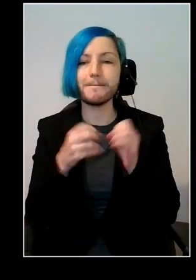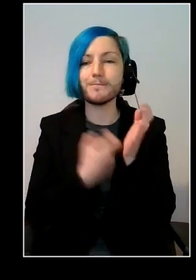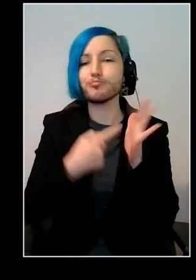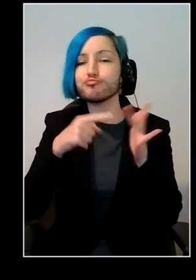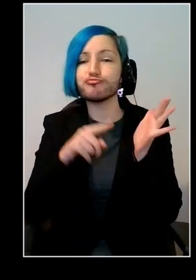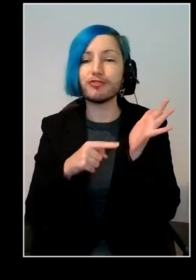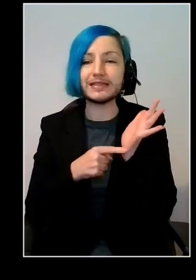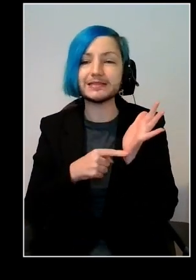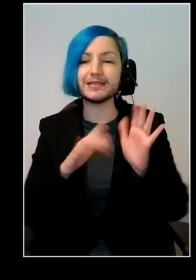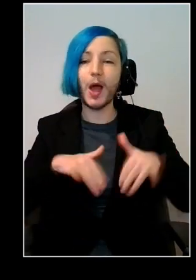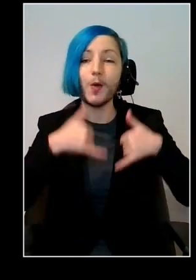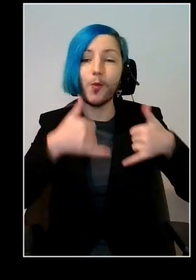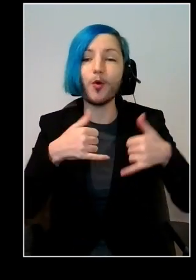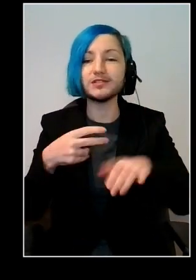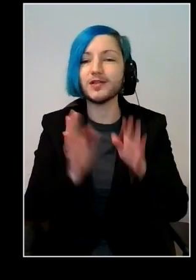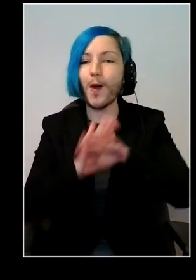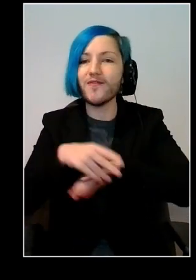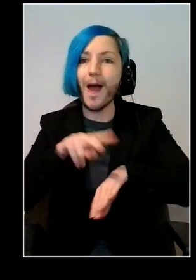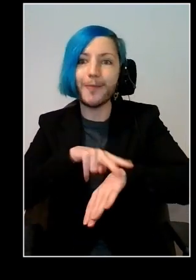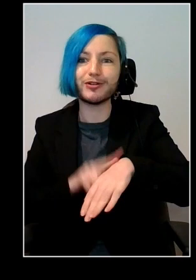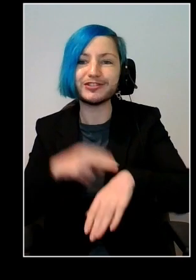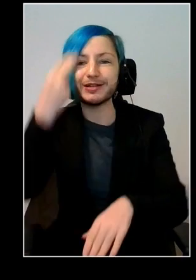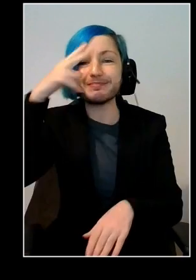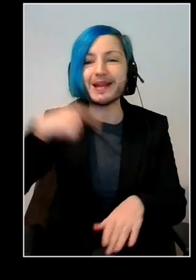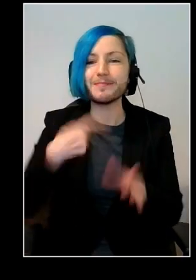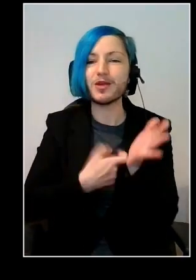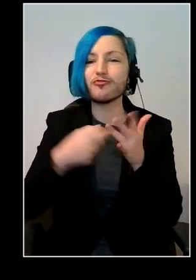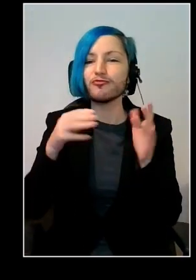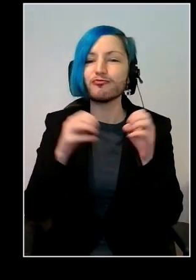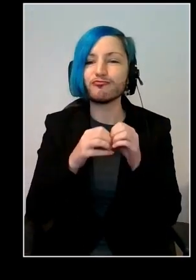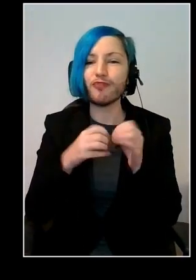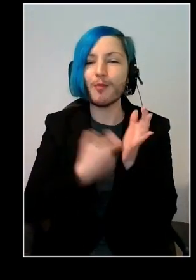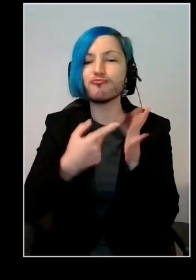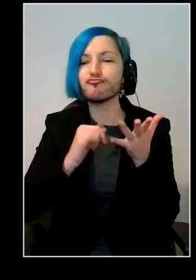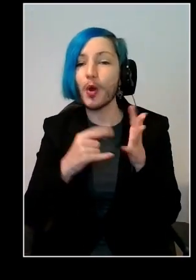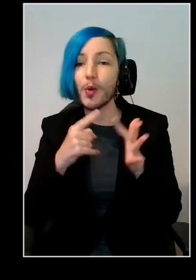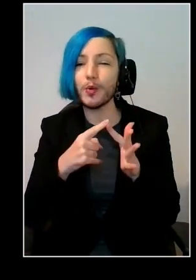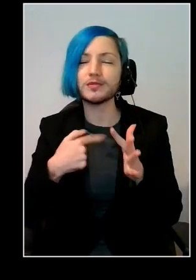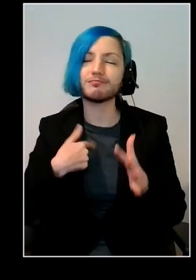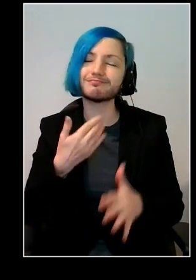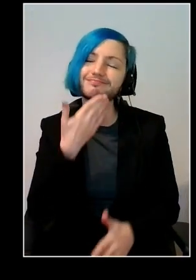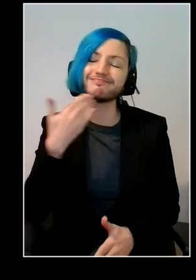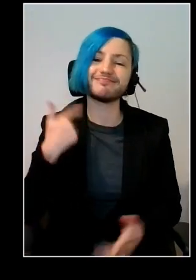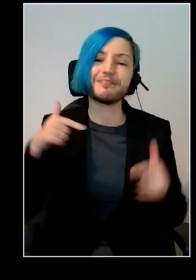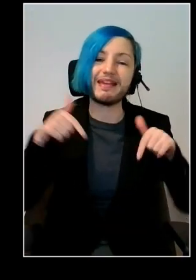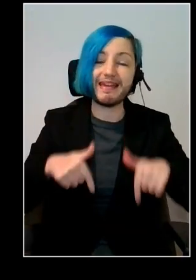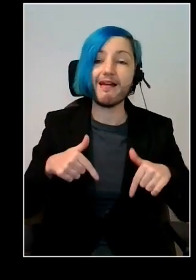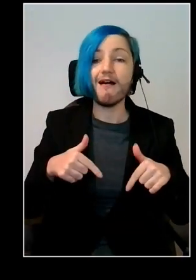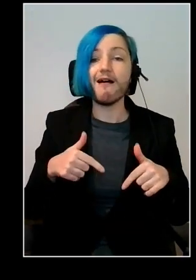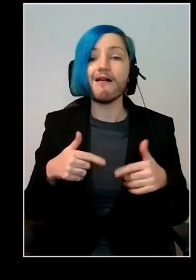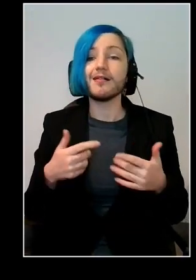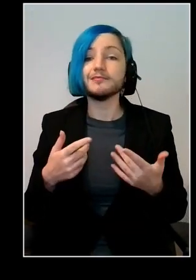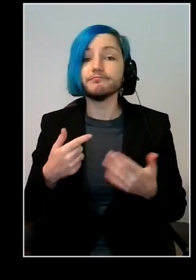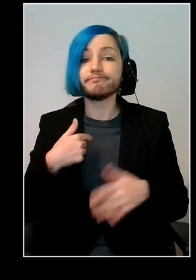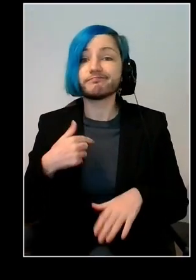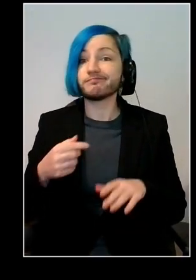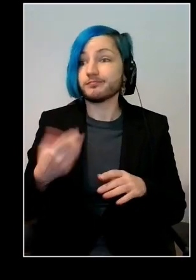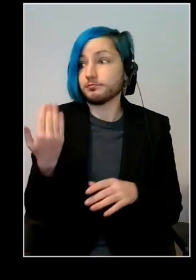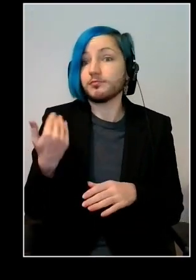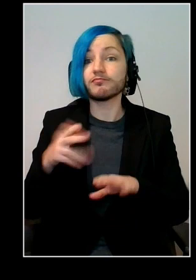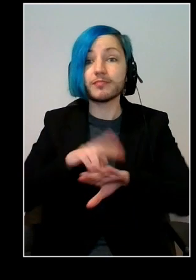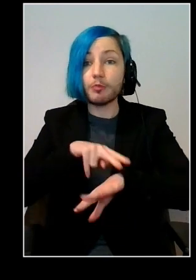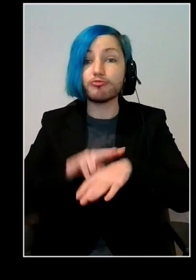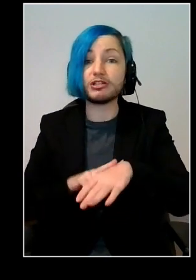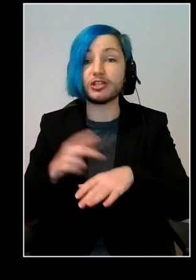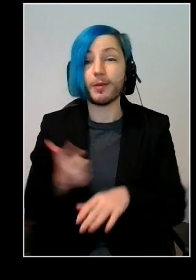name is Rob Rose and I'm delighted to be hosting these awards. I myself am an ex-apprentice. My journey started just over 5 years